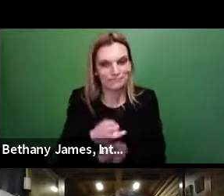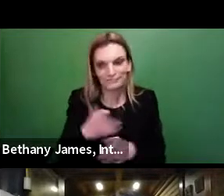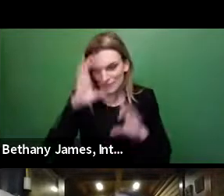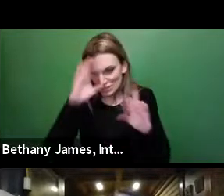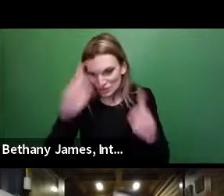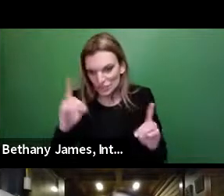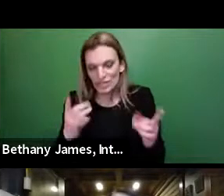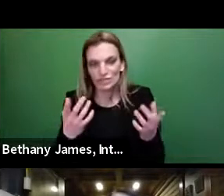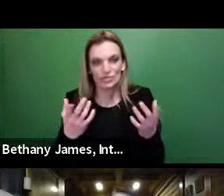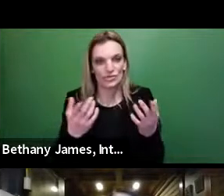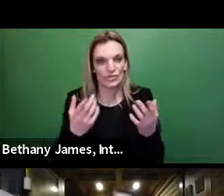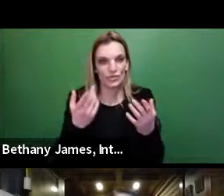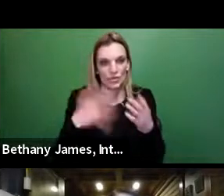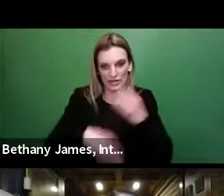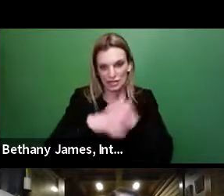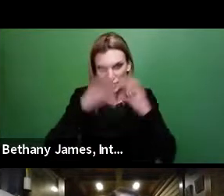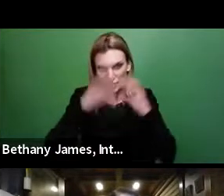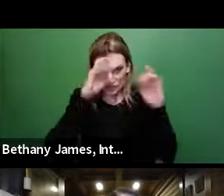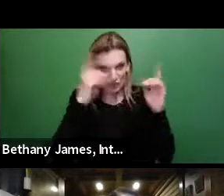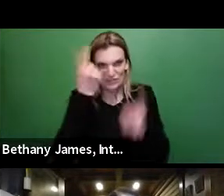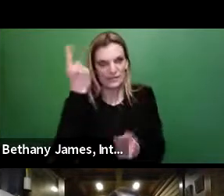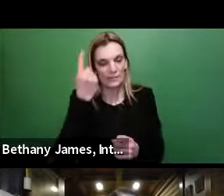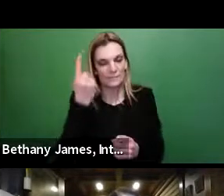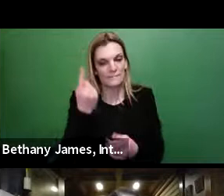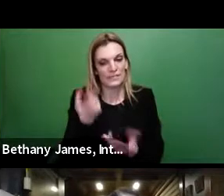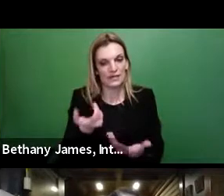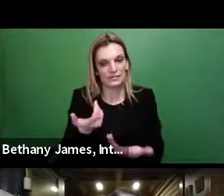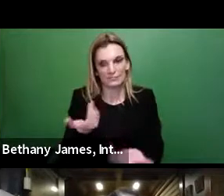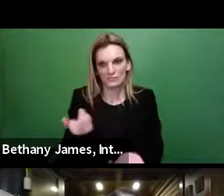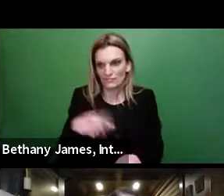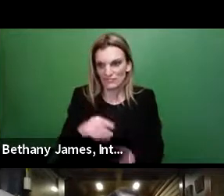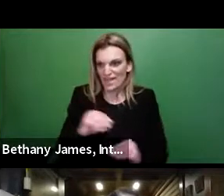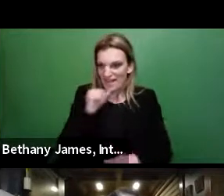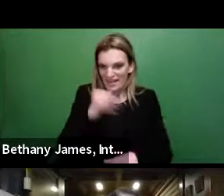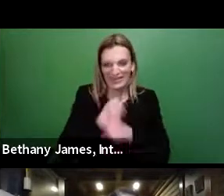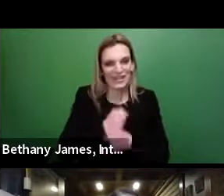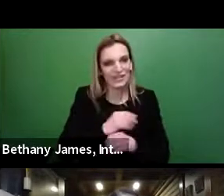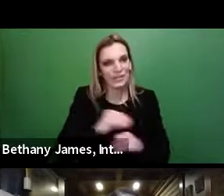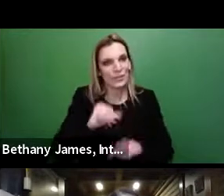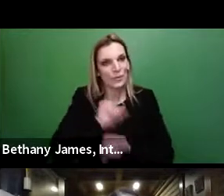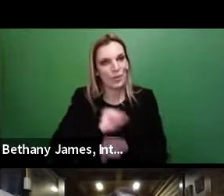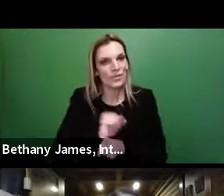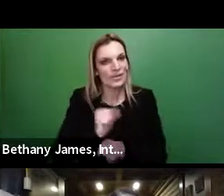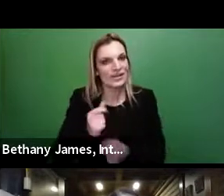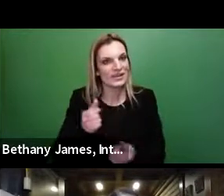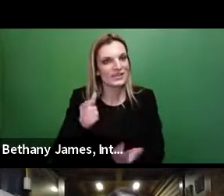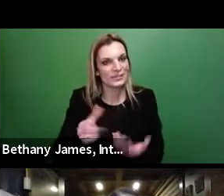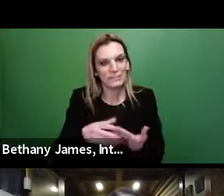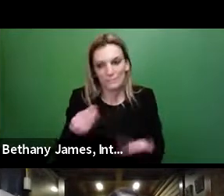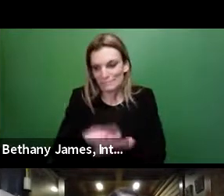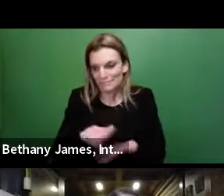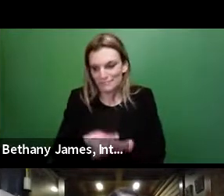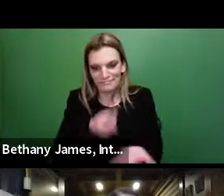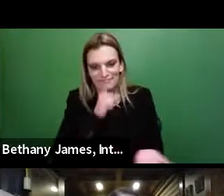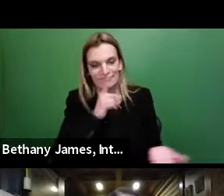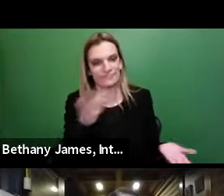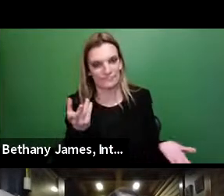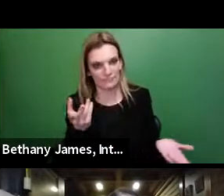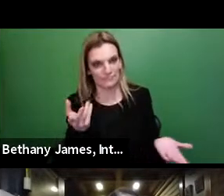education or additional education or any of the, you know, they're not getting those unemployment dollars. You know, they're not getting, you